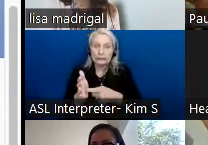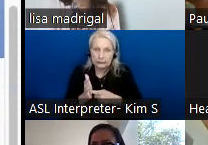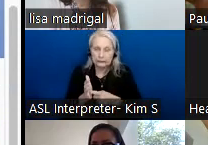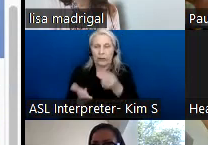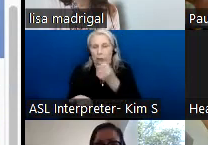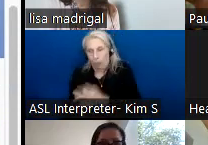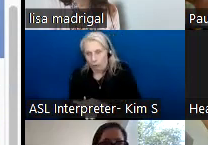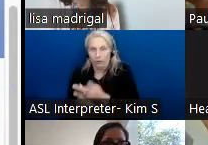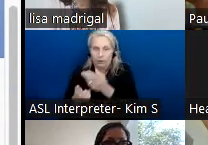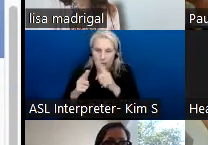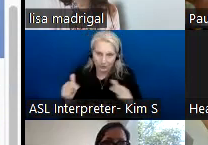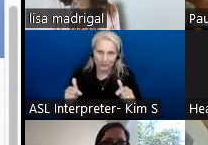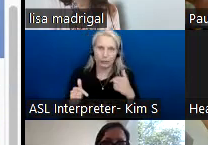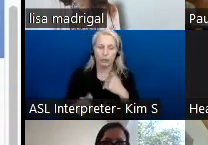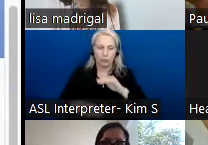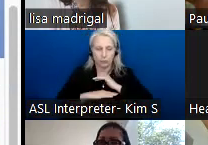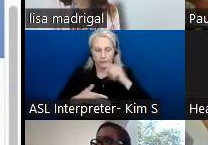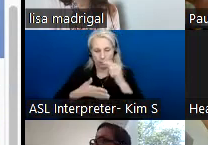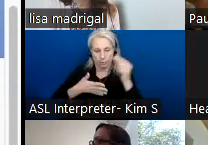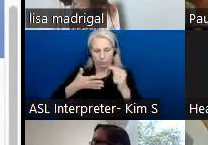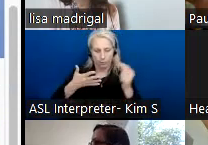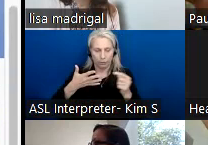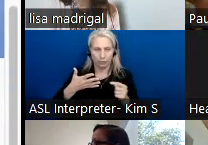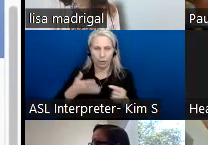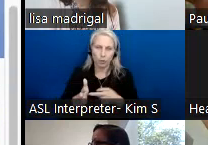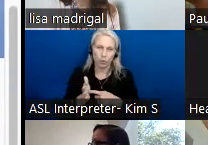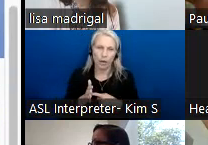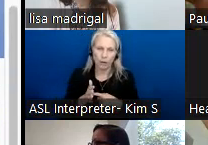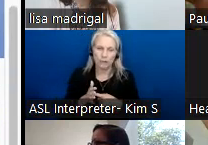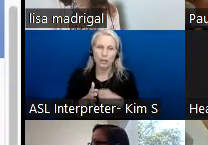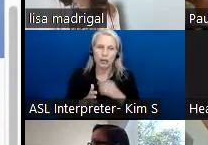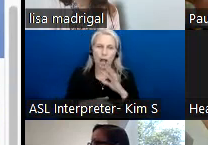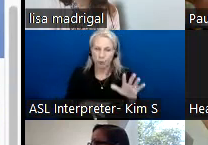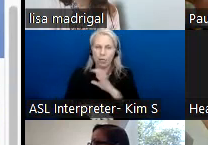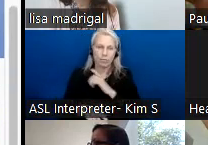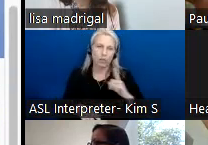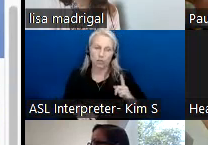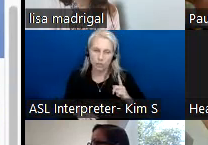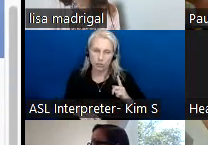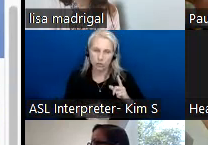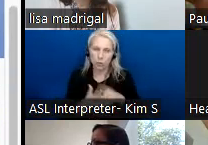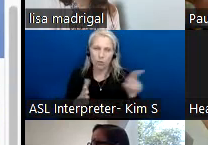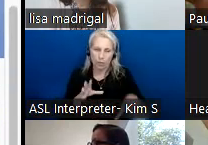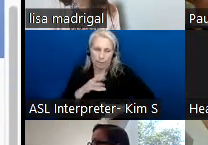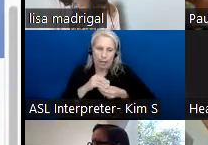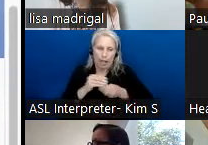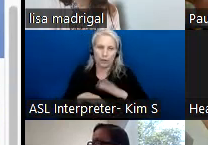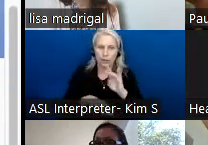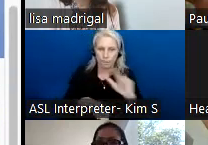approved, that we met all the requirements of the Colorado legislature in terms of what they put into the bill. So I just